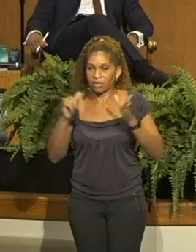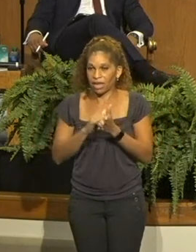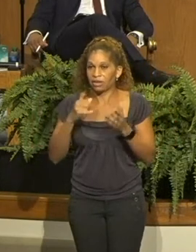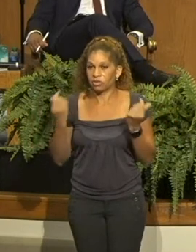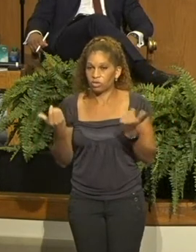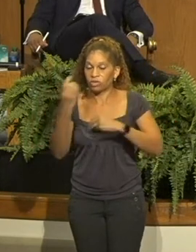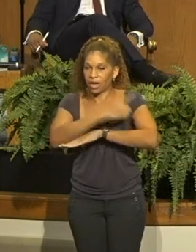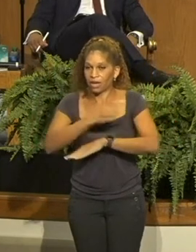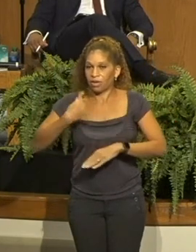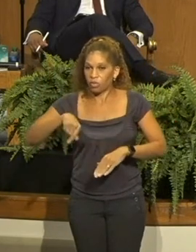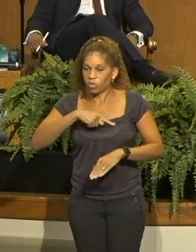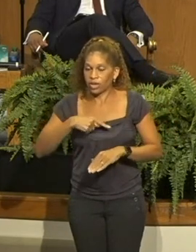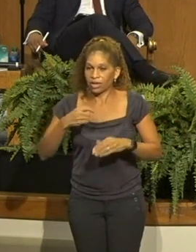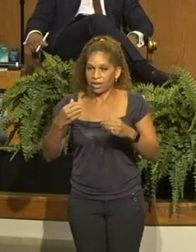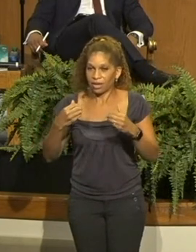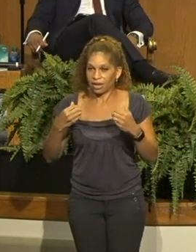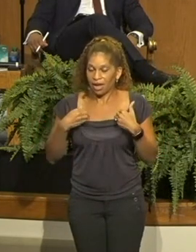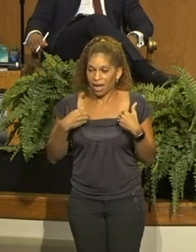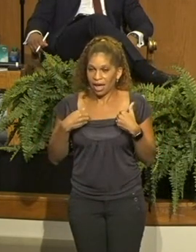today we have reached